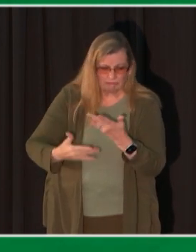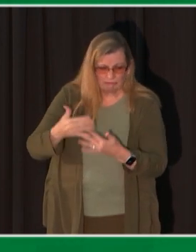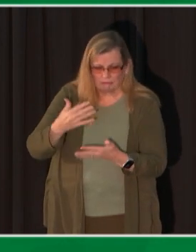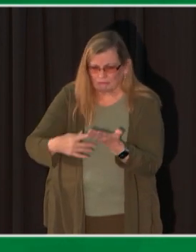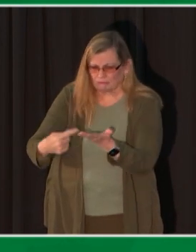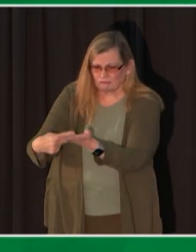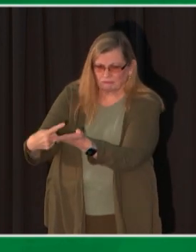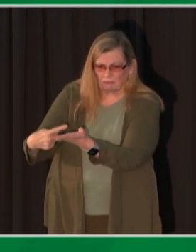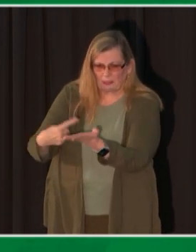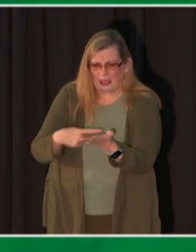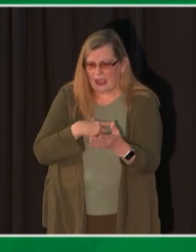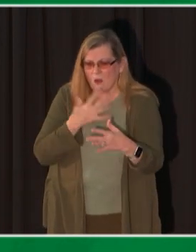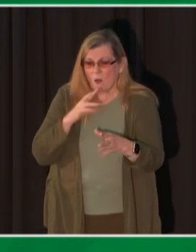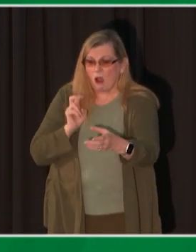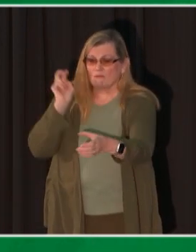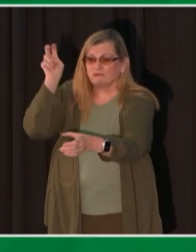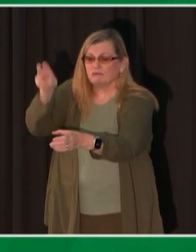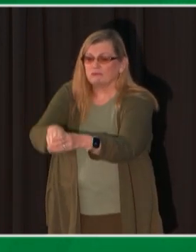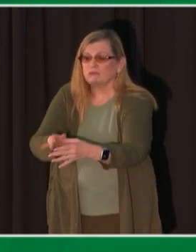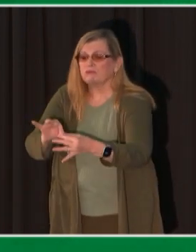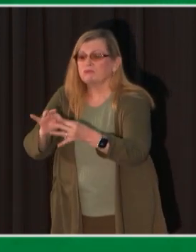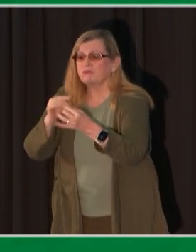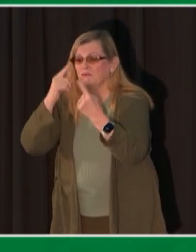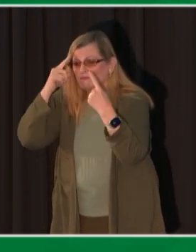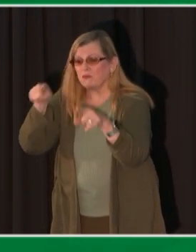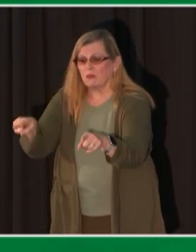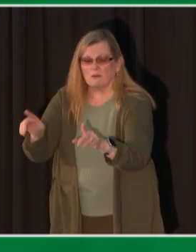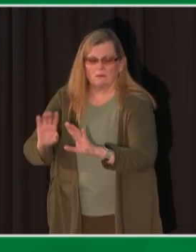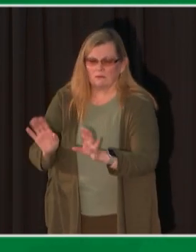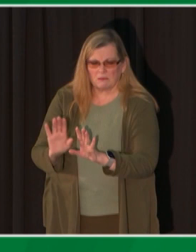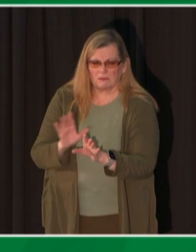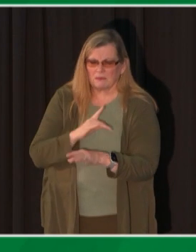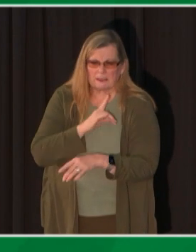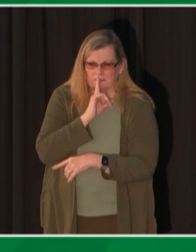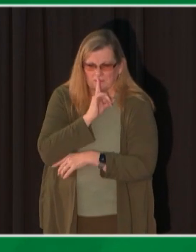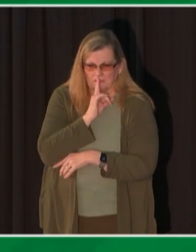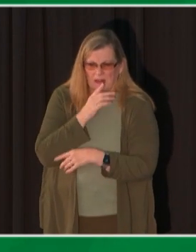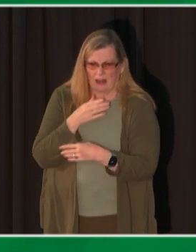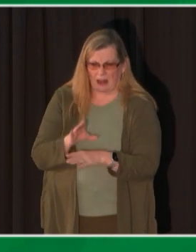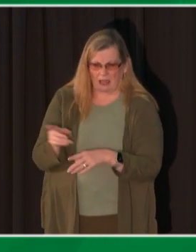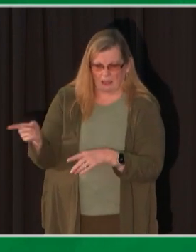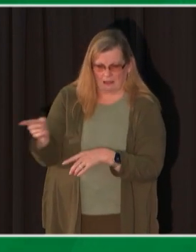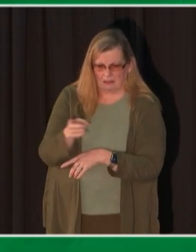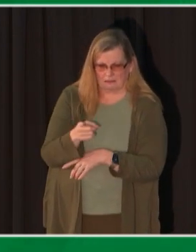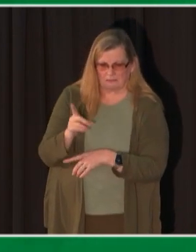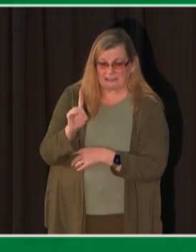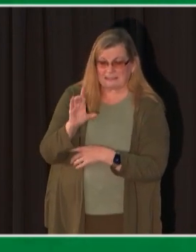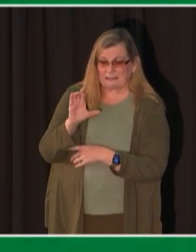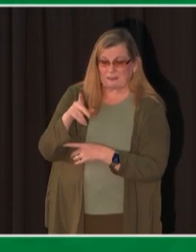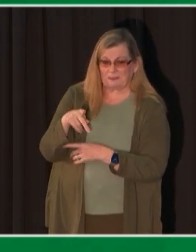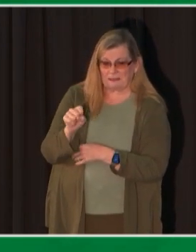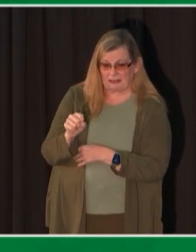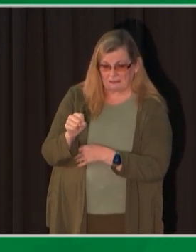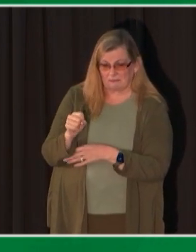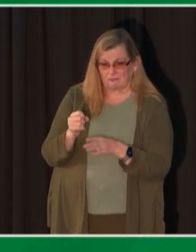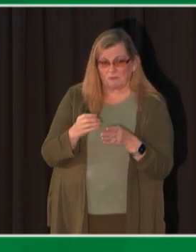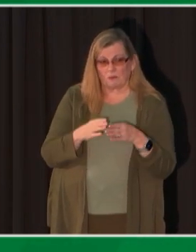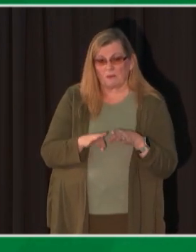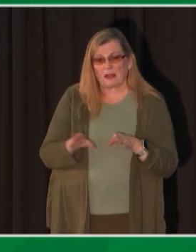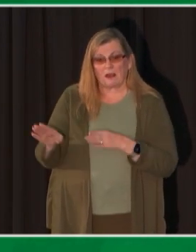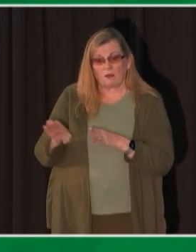conversation. And DCPS, I think, had planned to open on August 31st, so it would